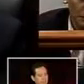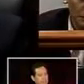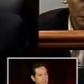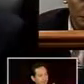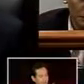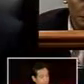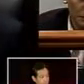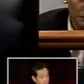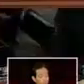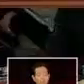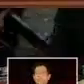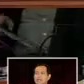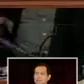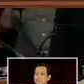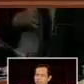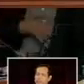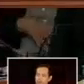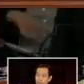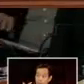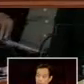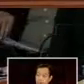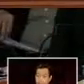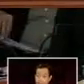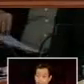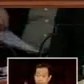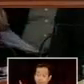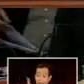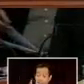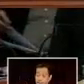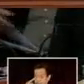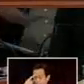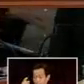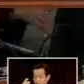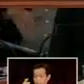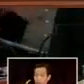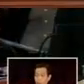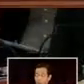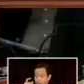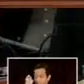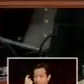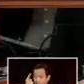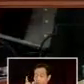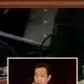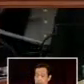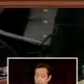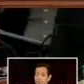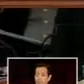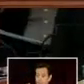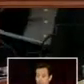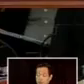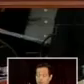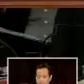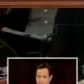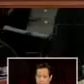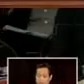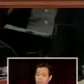confidentiality. I'm trying to help you explain to your depositors because your understanding of the law is an interpretation already.